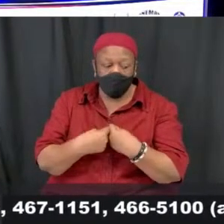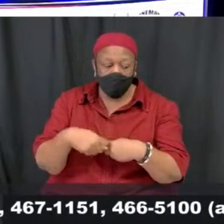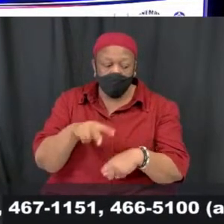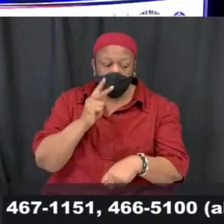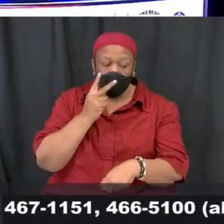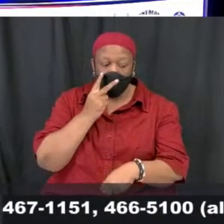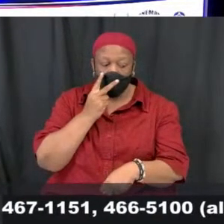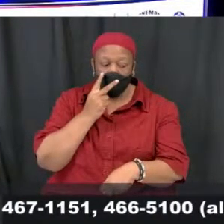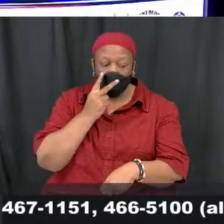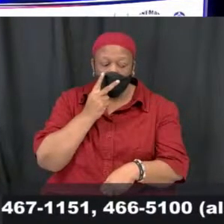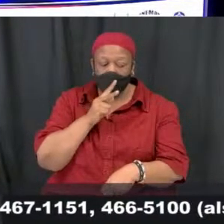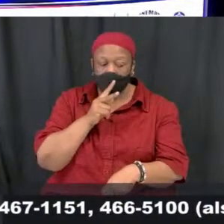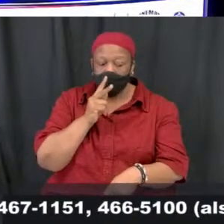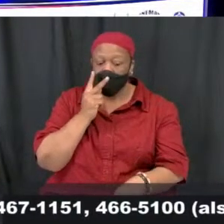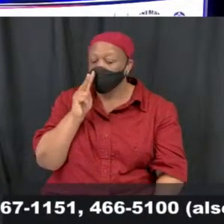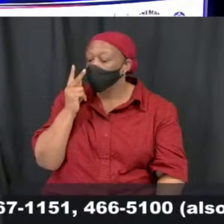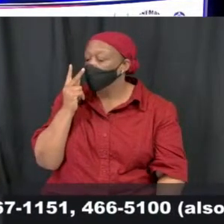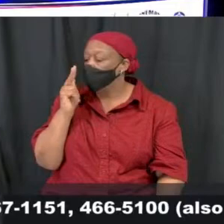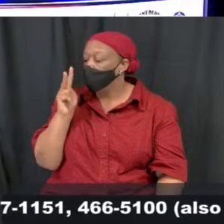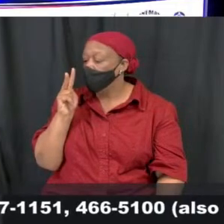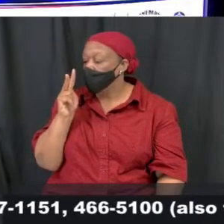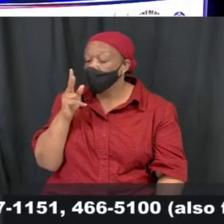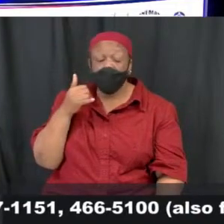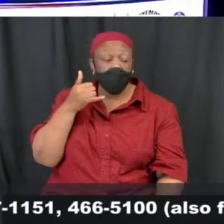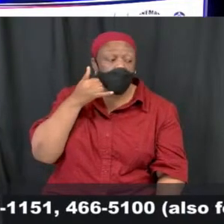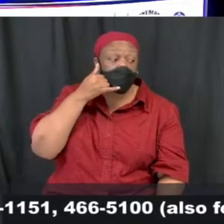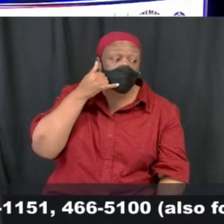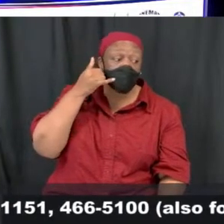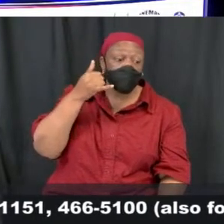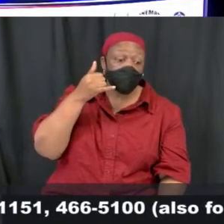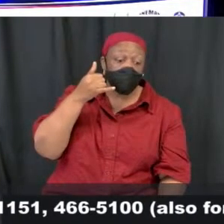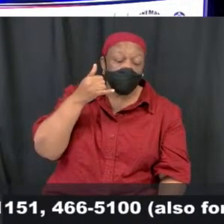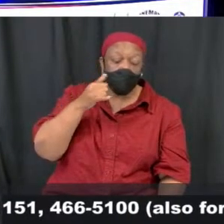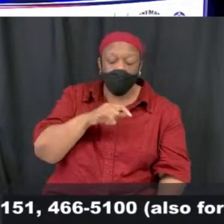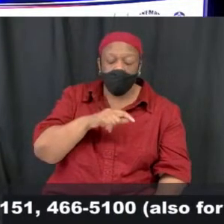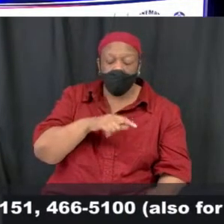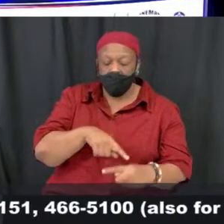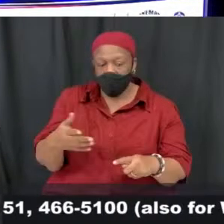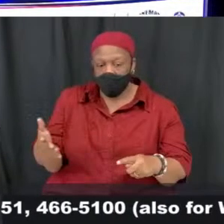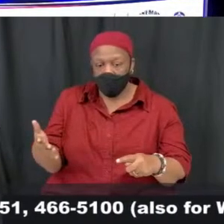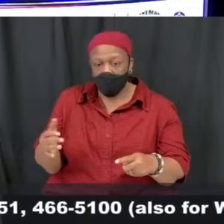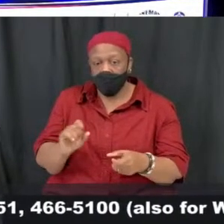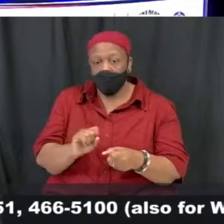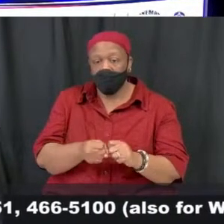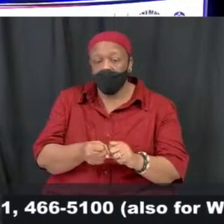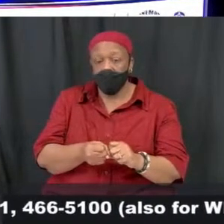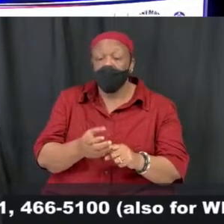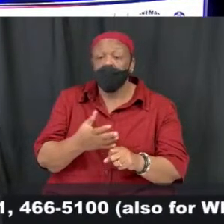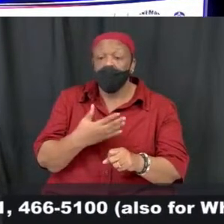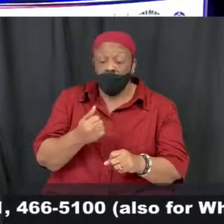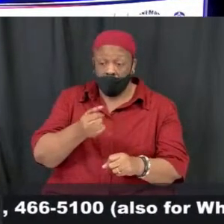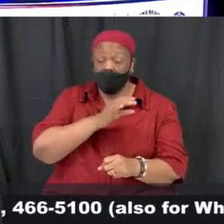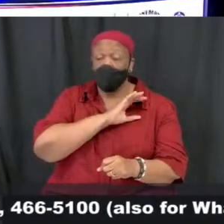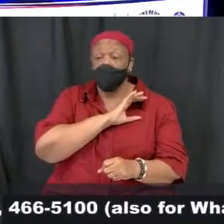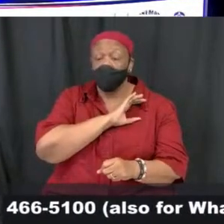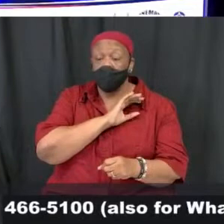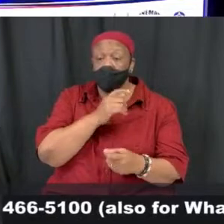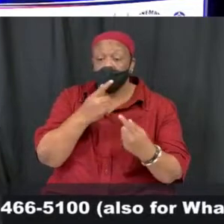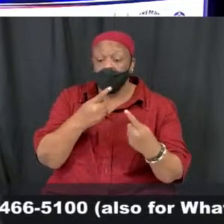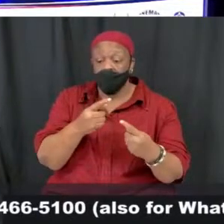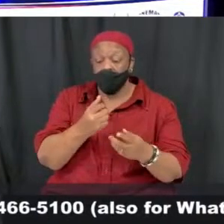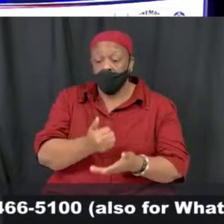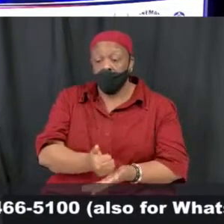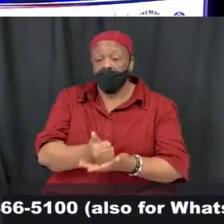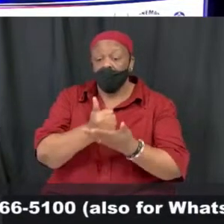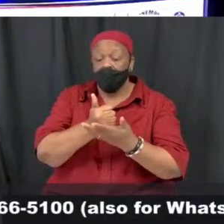engaged in ensuring that these persons remain in quarantine. Additionally, the district officers are aware, or